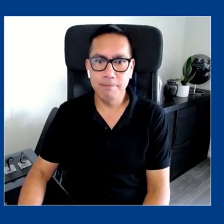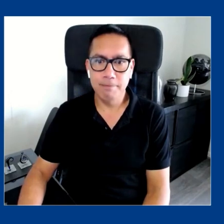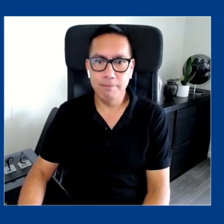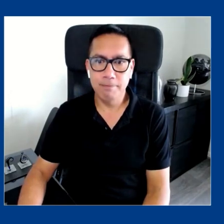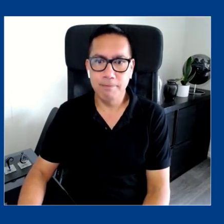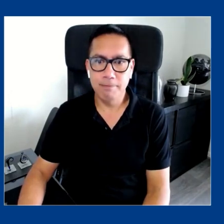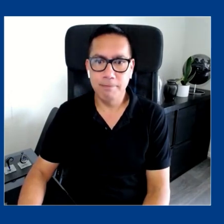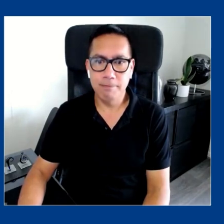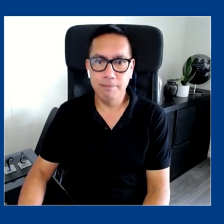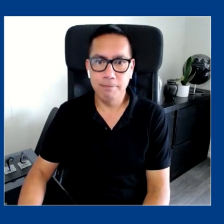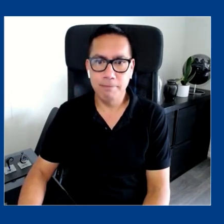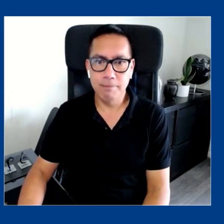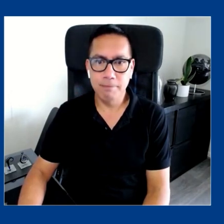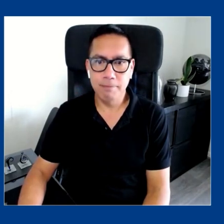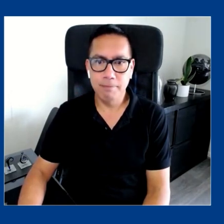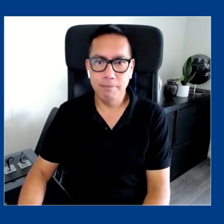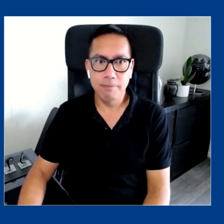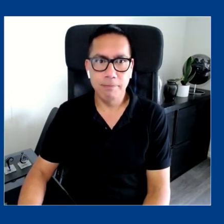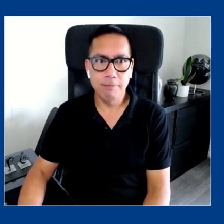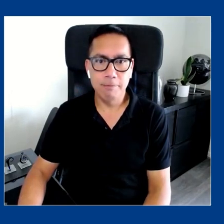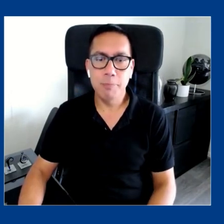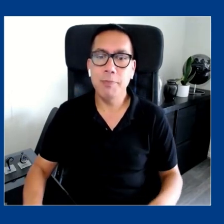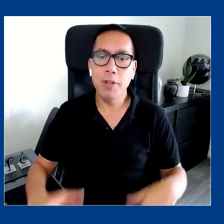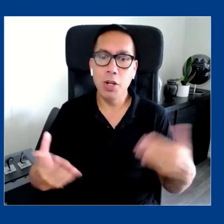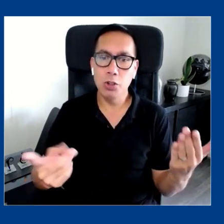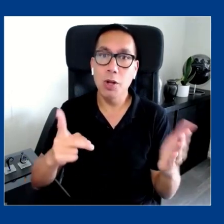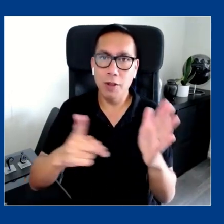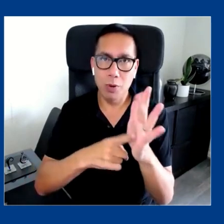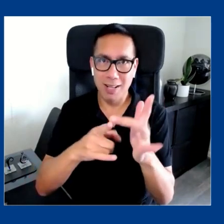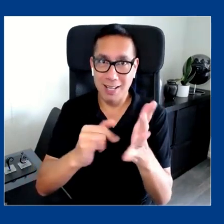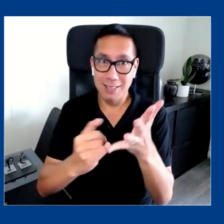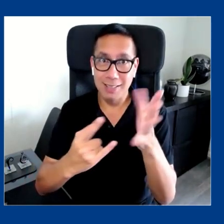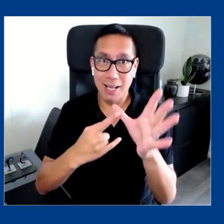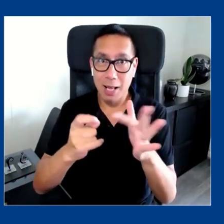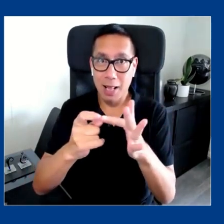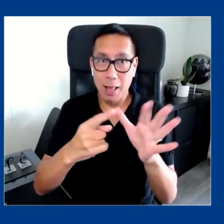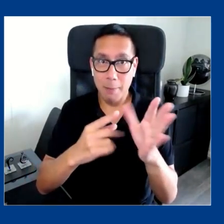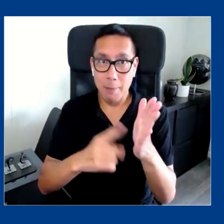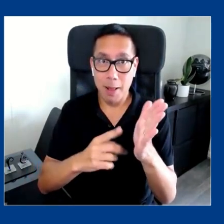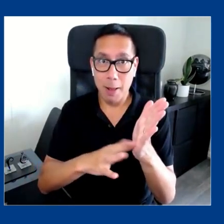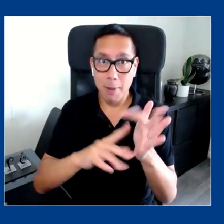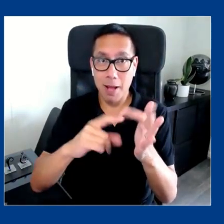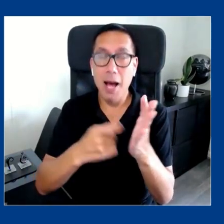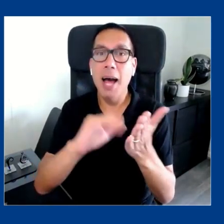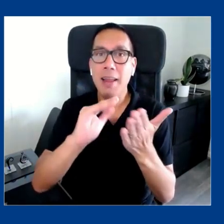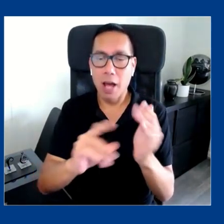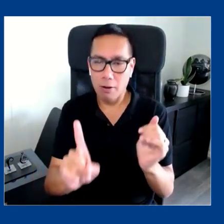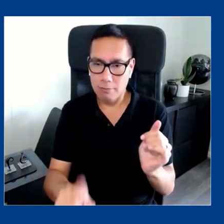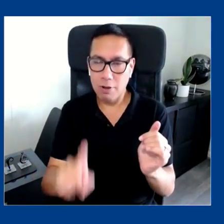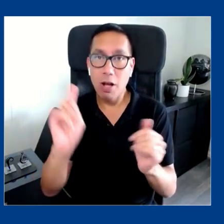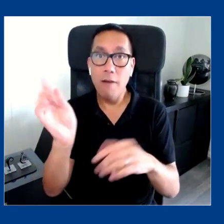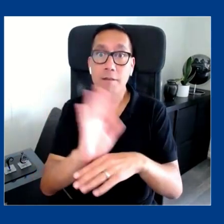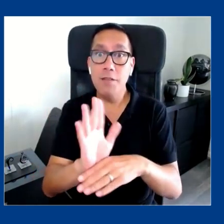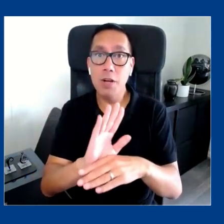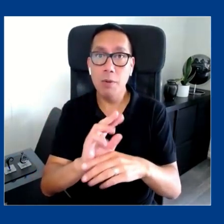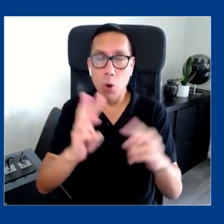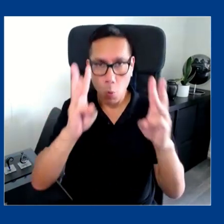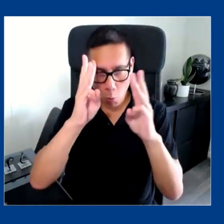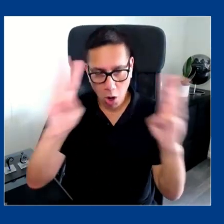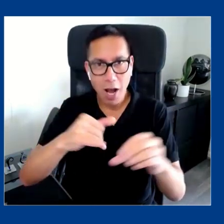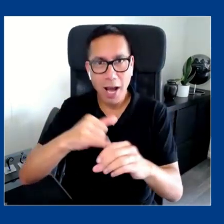So that was Lisa Palmer. And now we will see the film Wild Honey, Caring for Bees in a